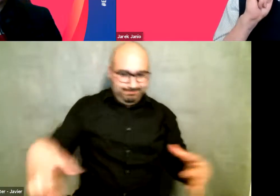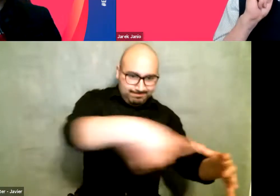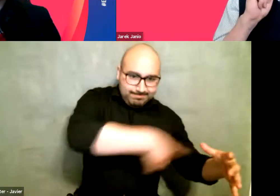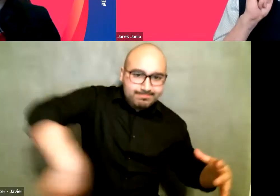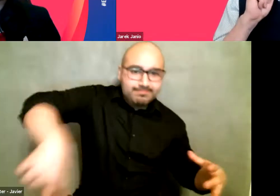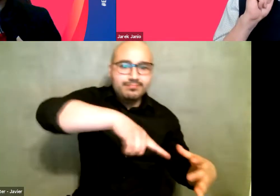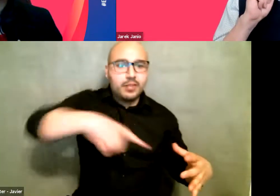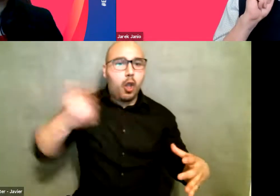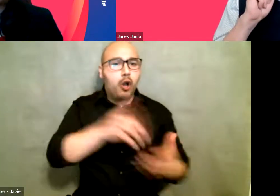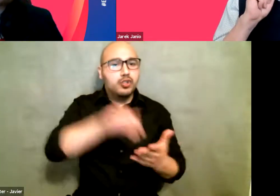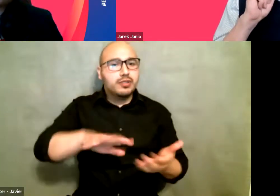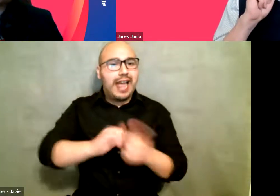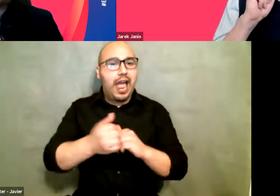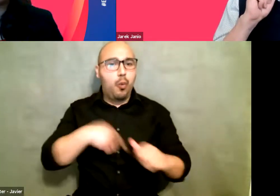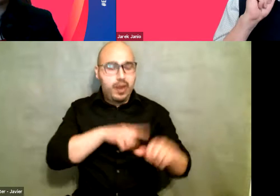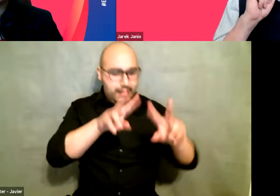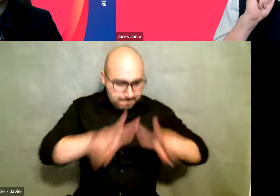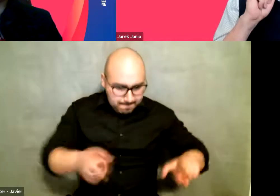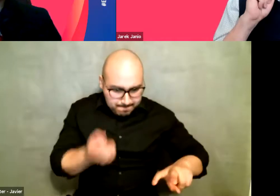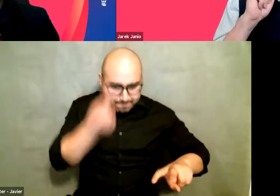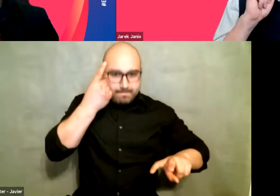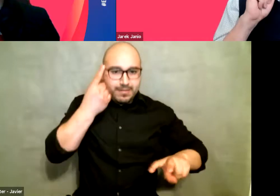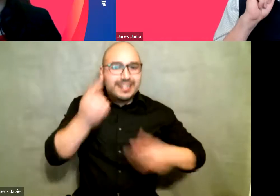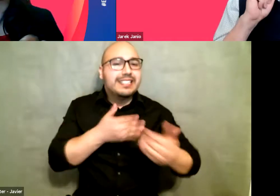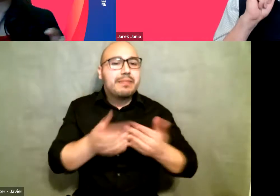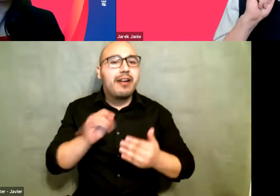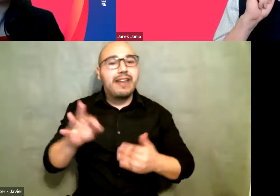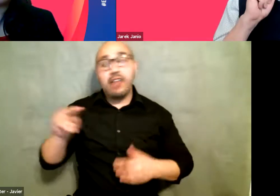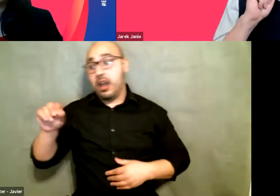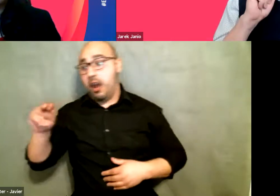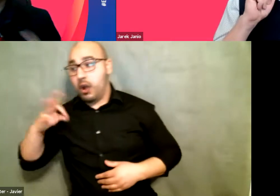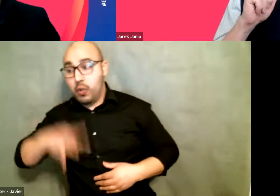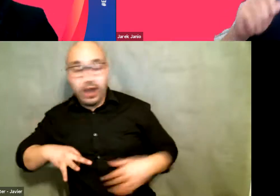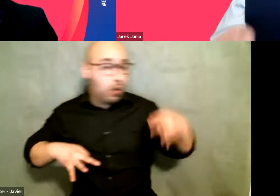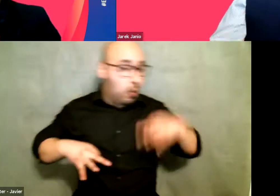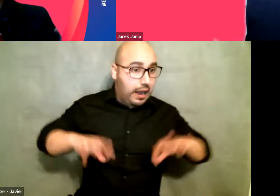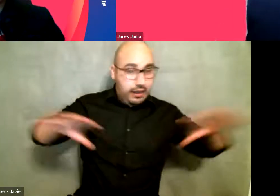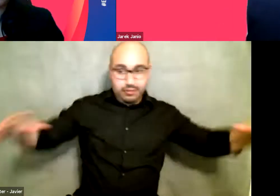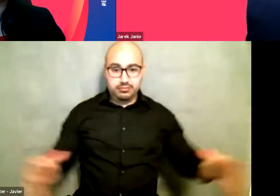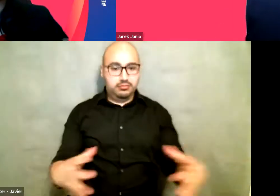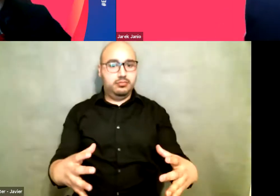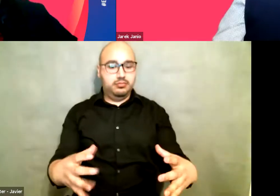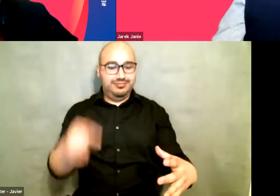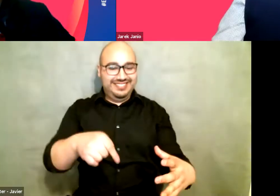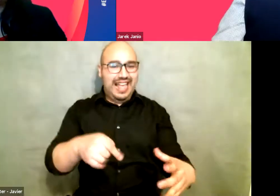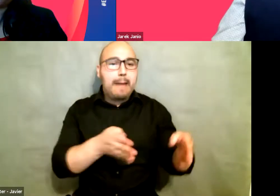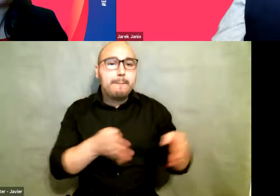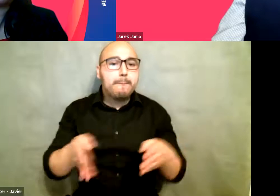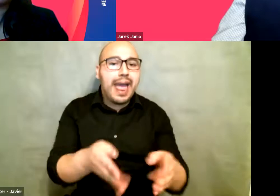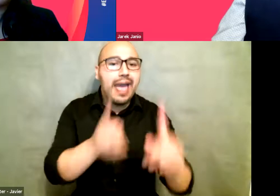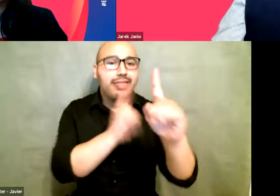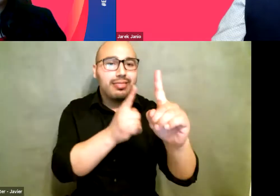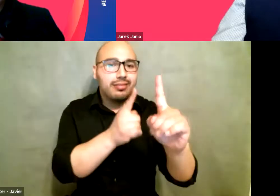clients, no matter where they enter into our institution, that we have a clear pathway for them? Where is this pathway leading